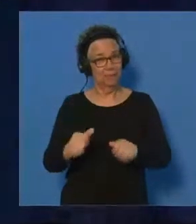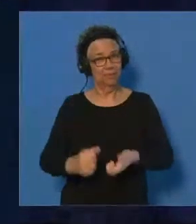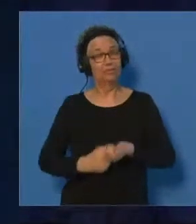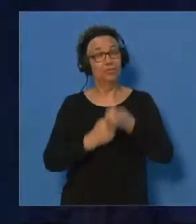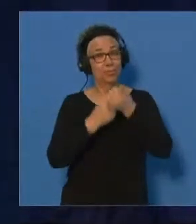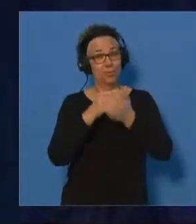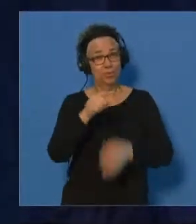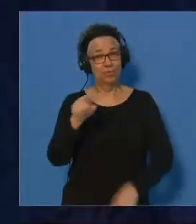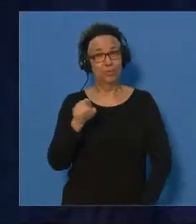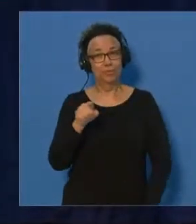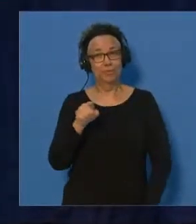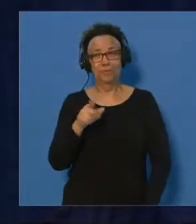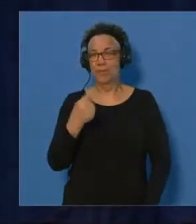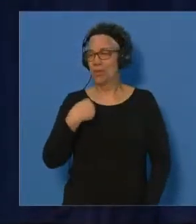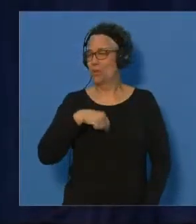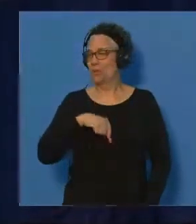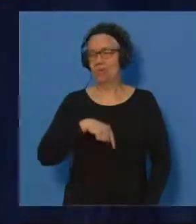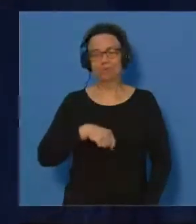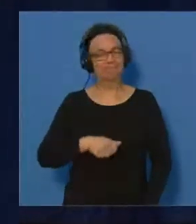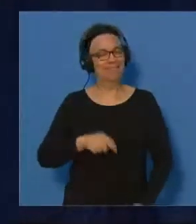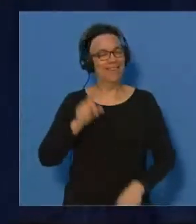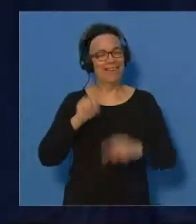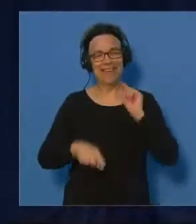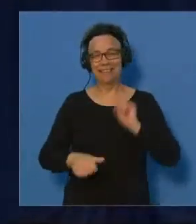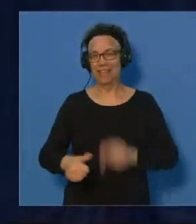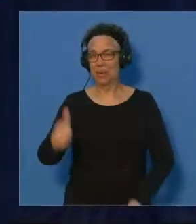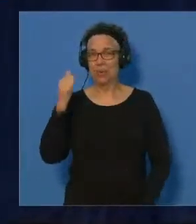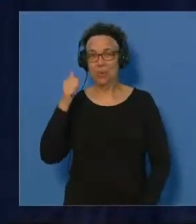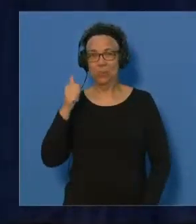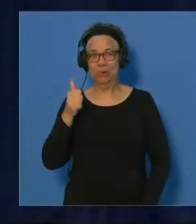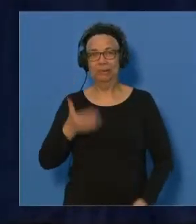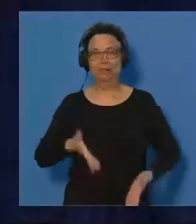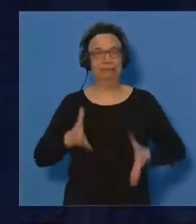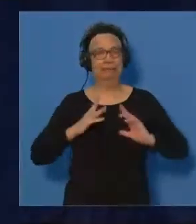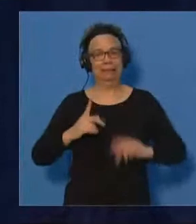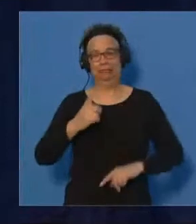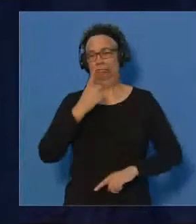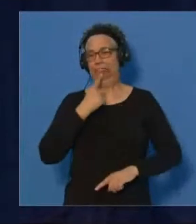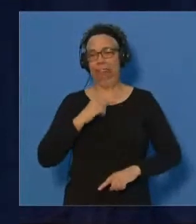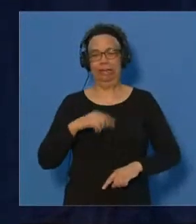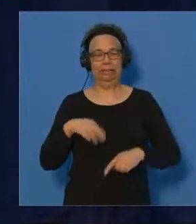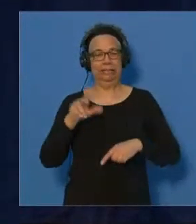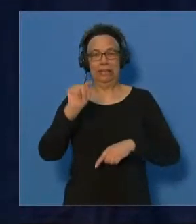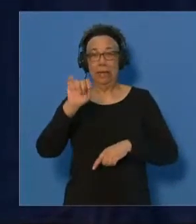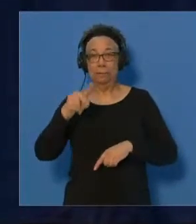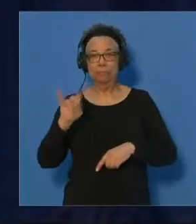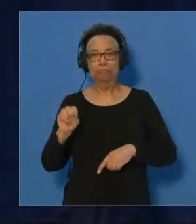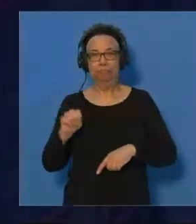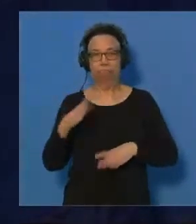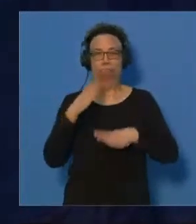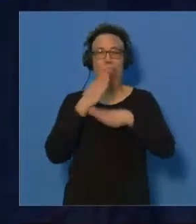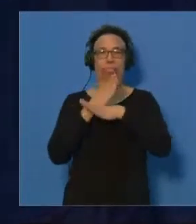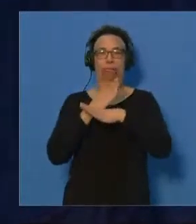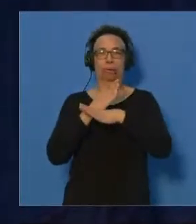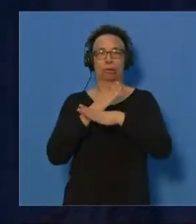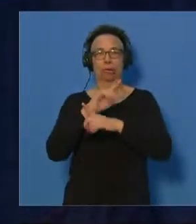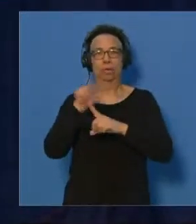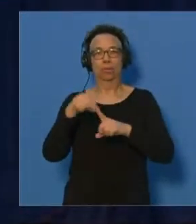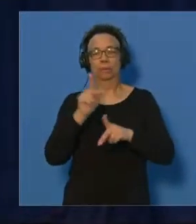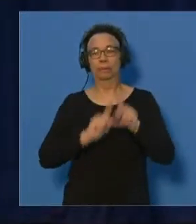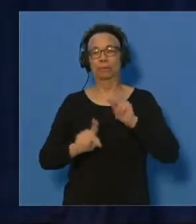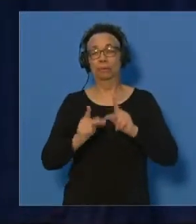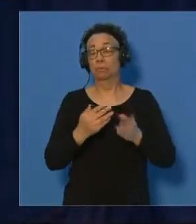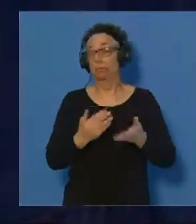We cannot and will not allow bureaucracy and red tape to get in the way. when there are people who may be